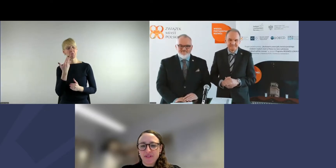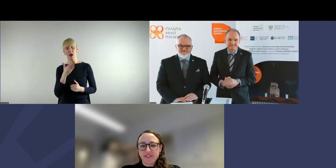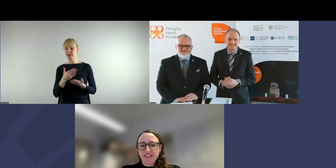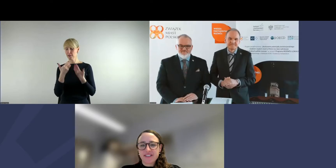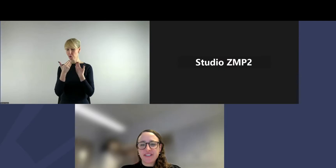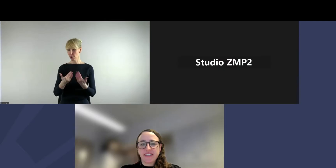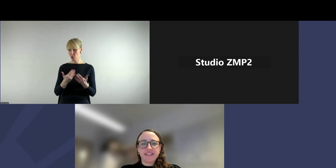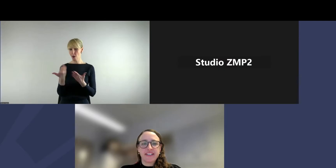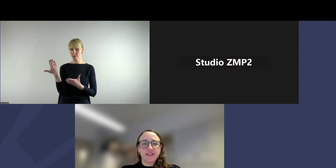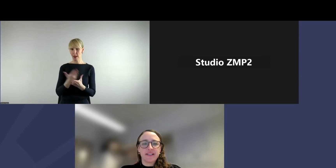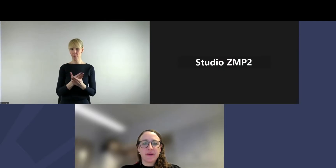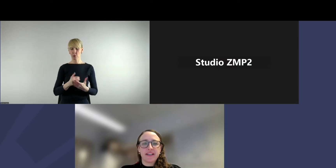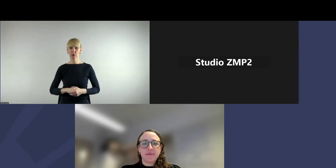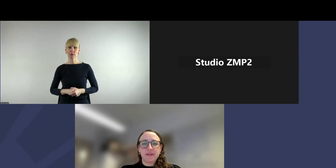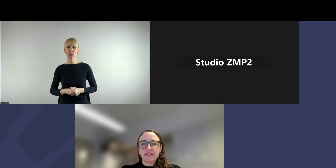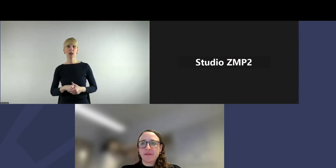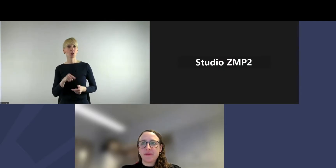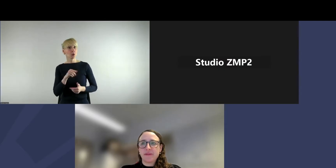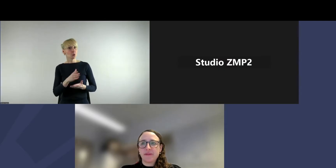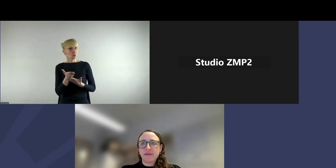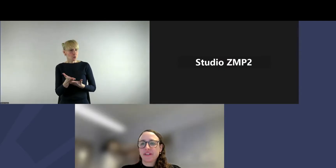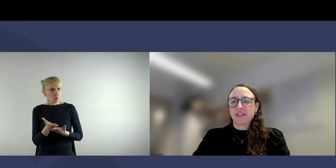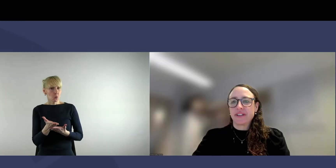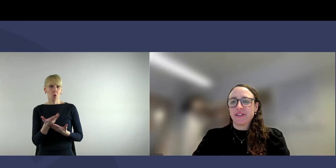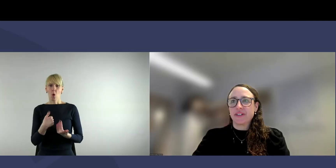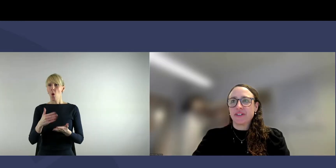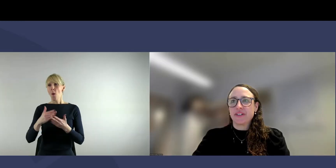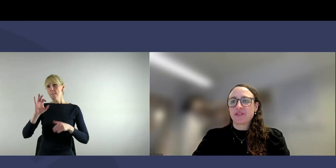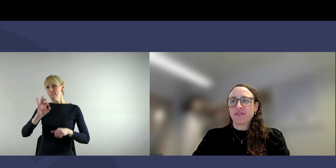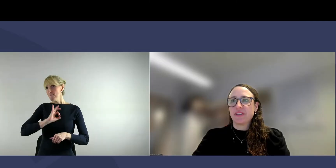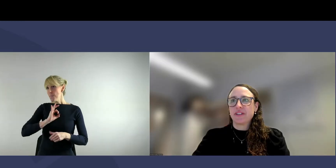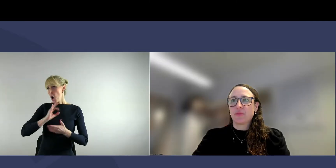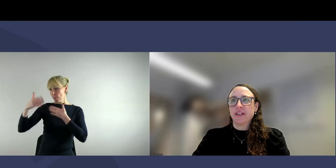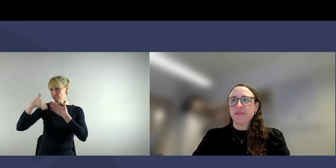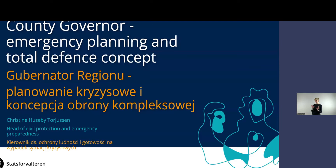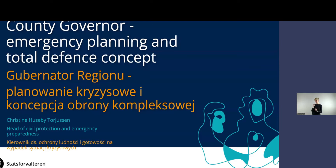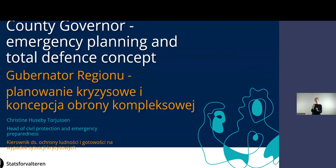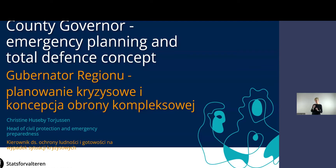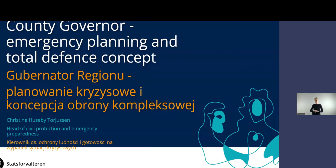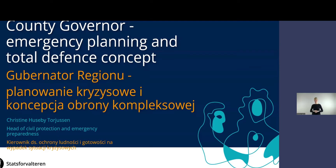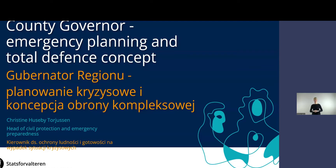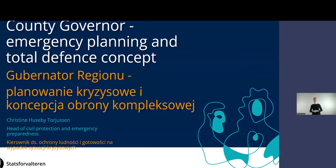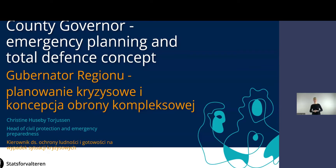my presentation and tell you a little bit about how we work on the regional level in Norway.